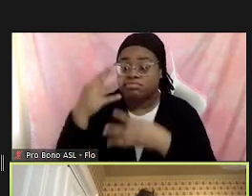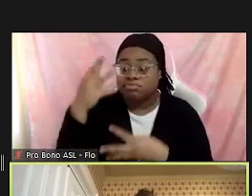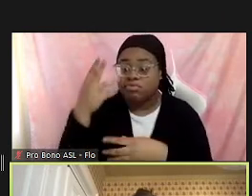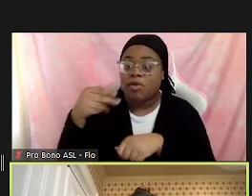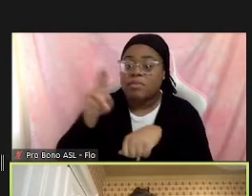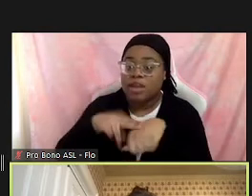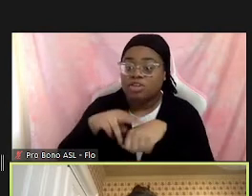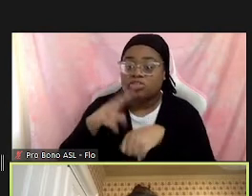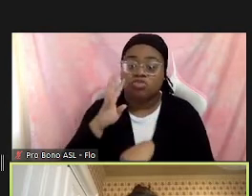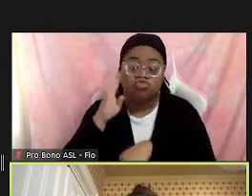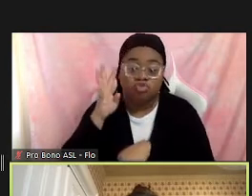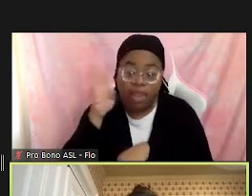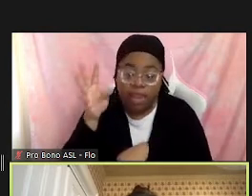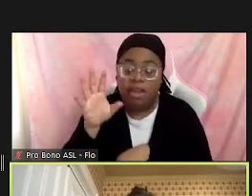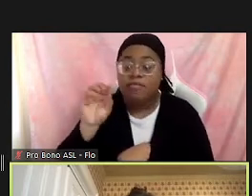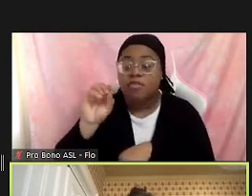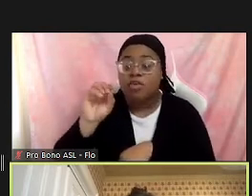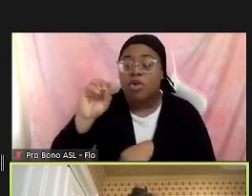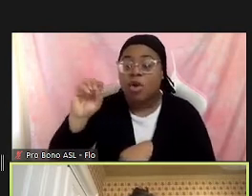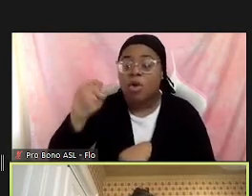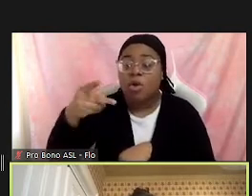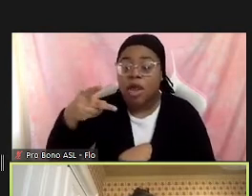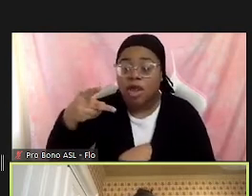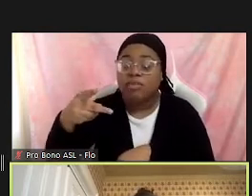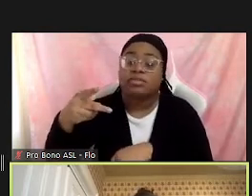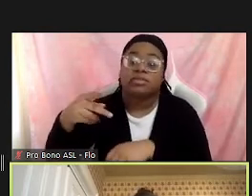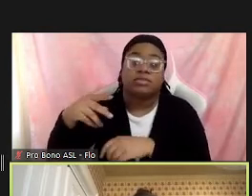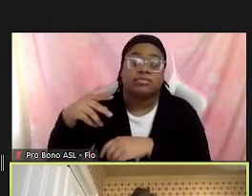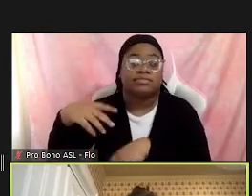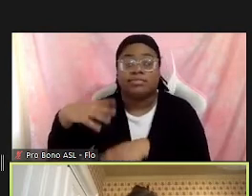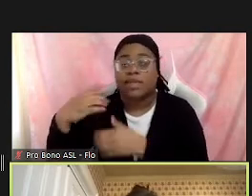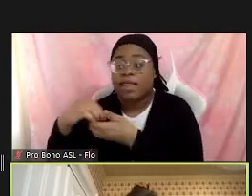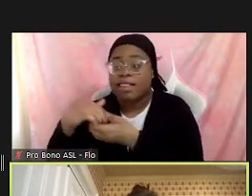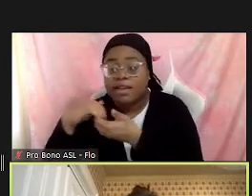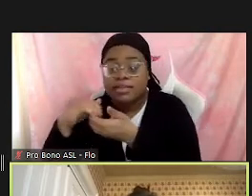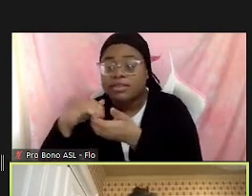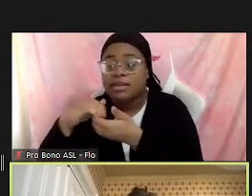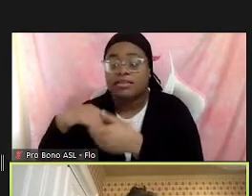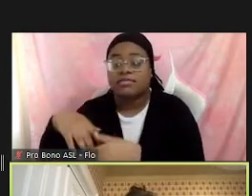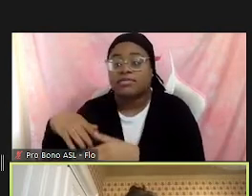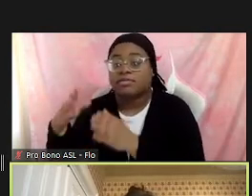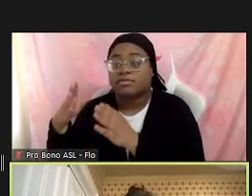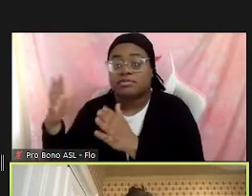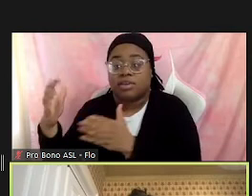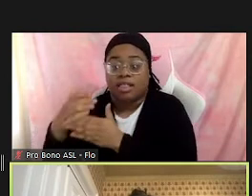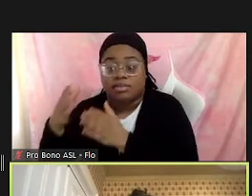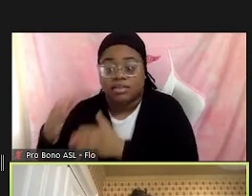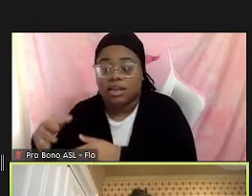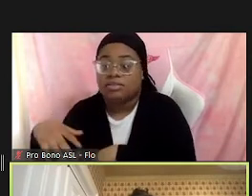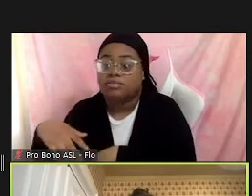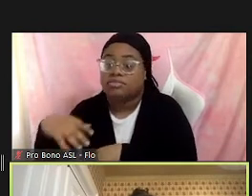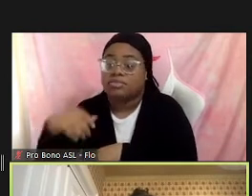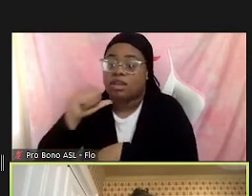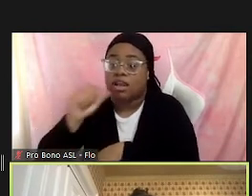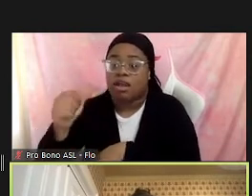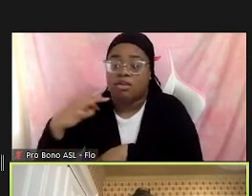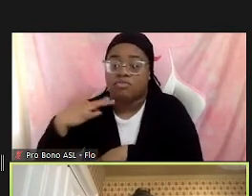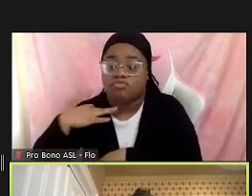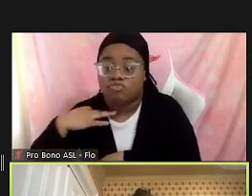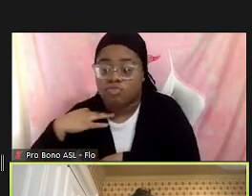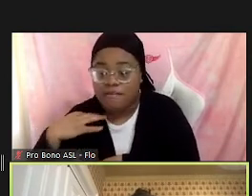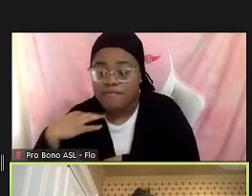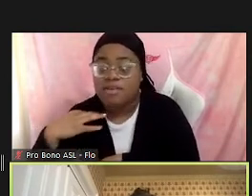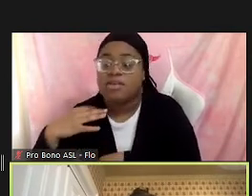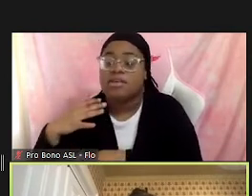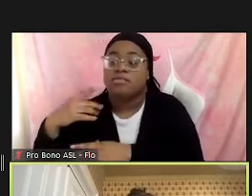co-ops, collectives, worker self-directed nonprofits, and more, to show the cultural economy